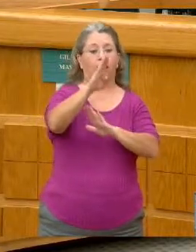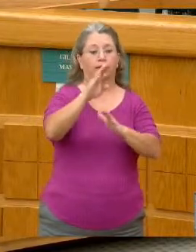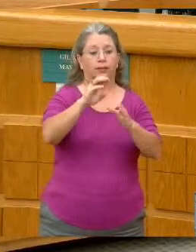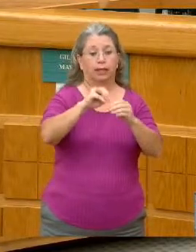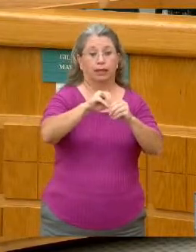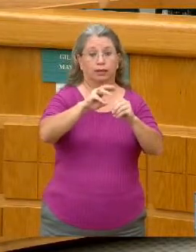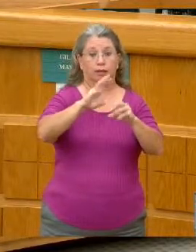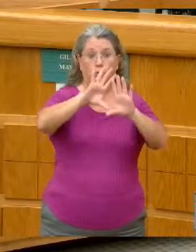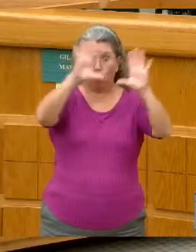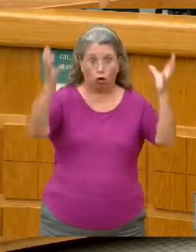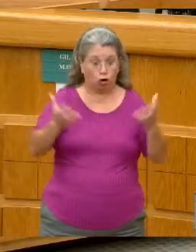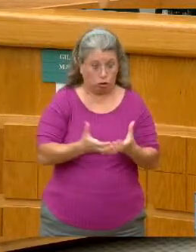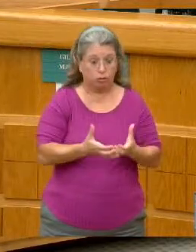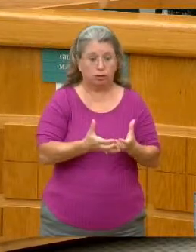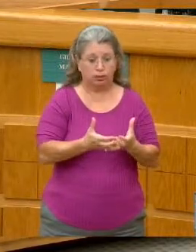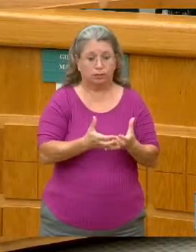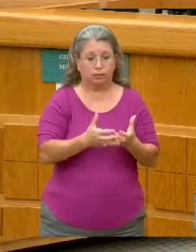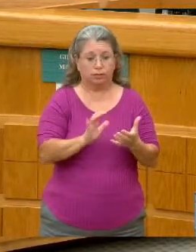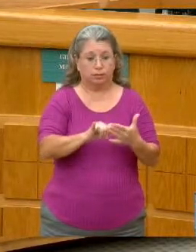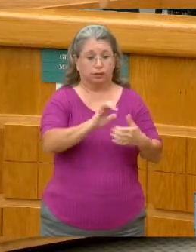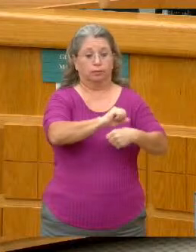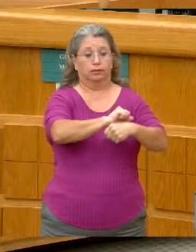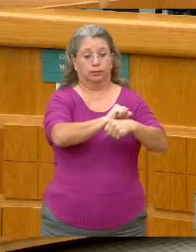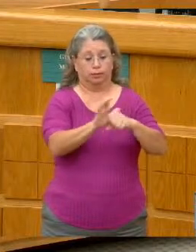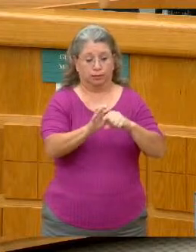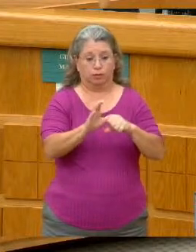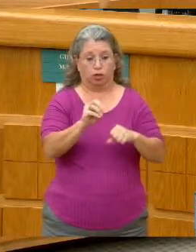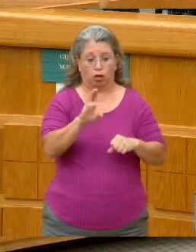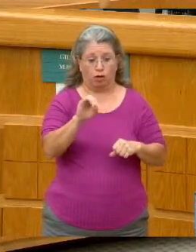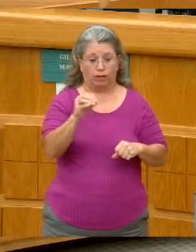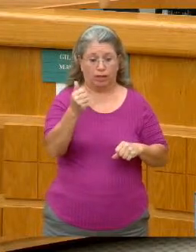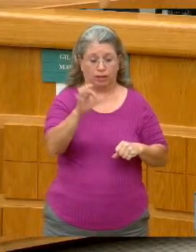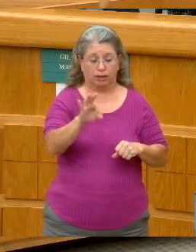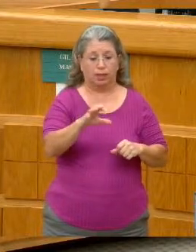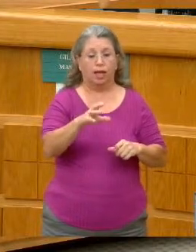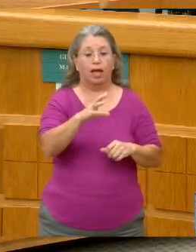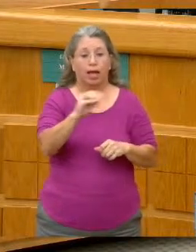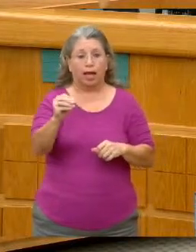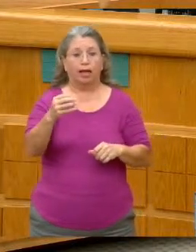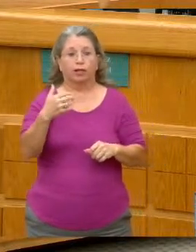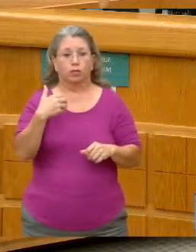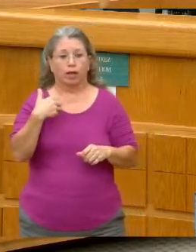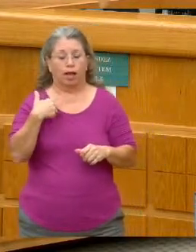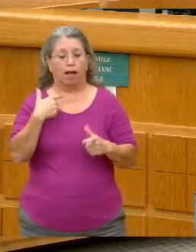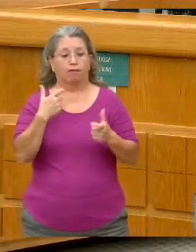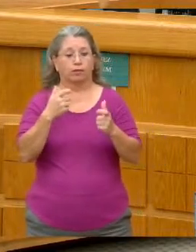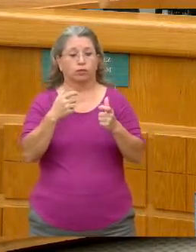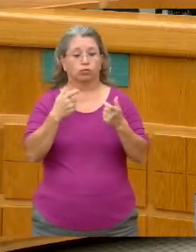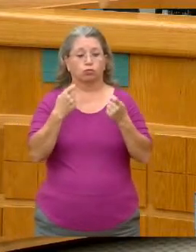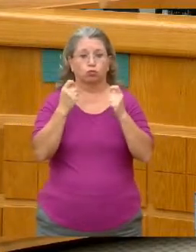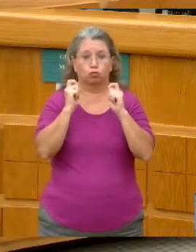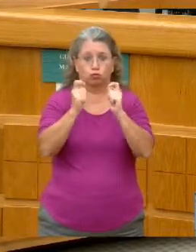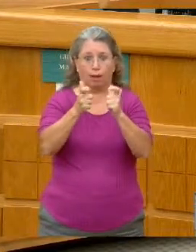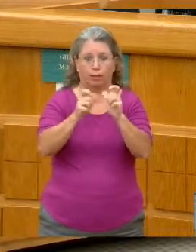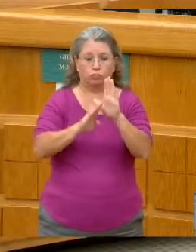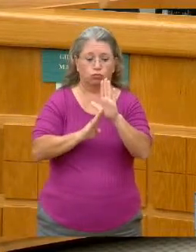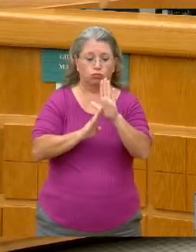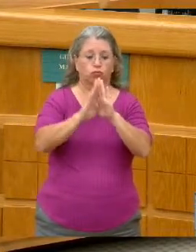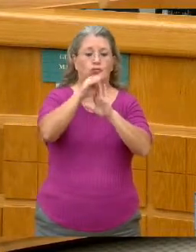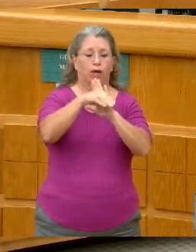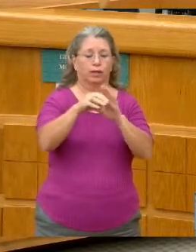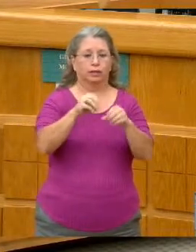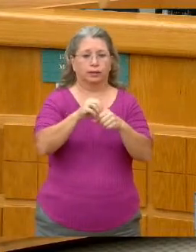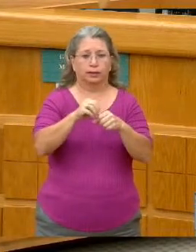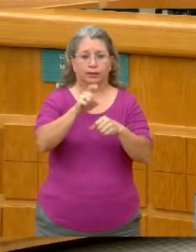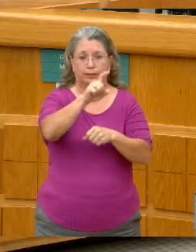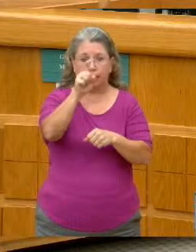of COVID-19. And we have a rapid rise in the occurrence of disease in the local area, the Coastal Bend, and in Texas,